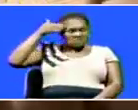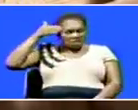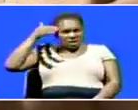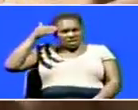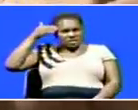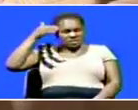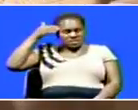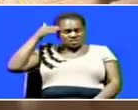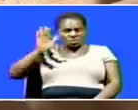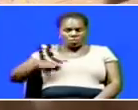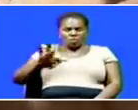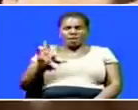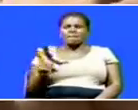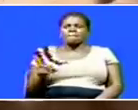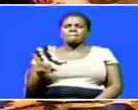eye on her plight.